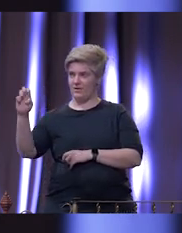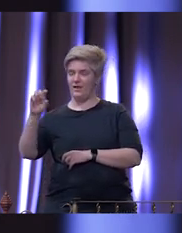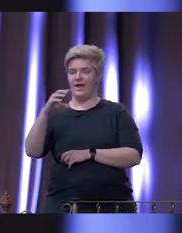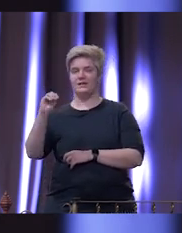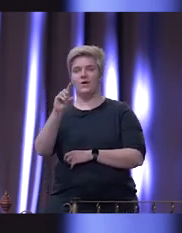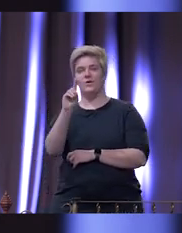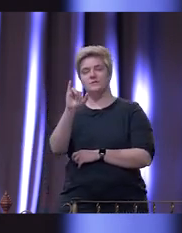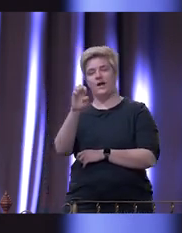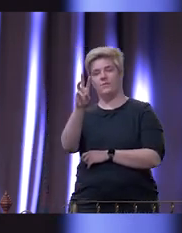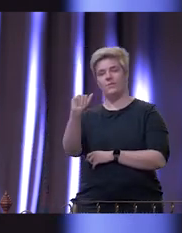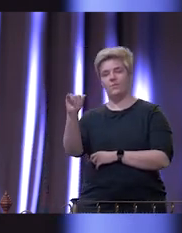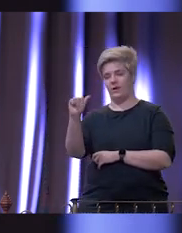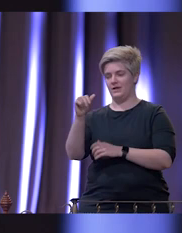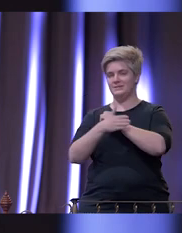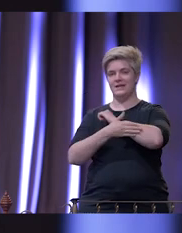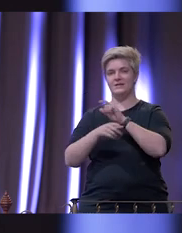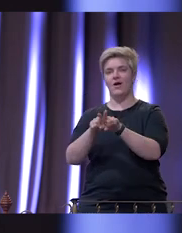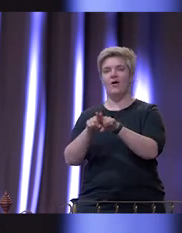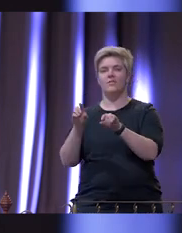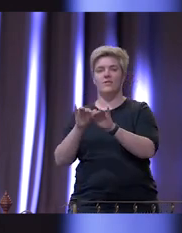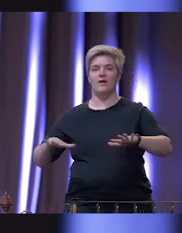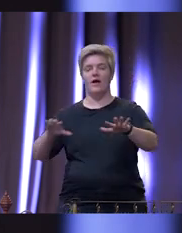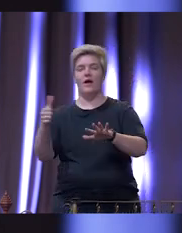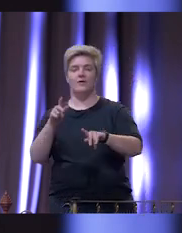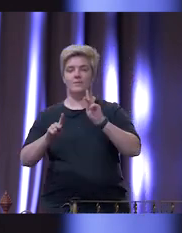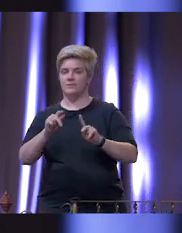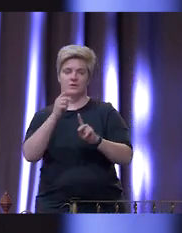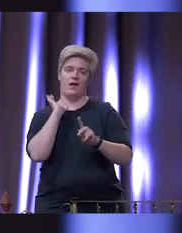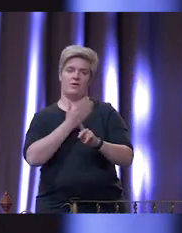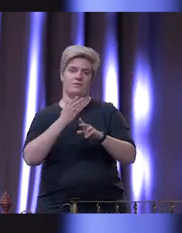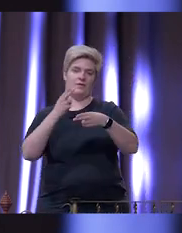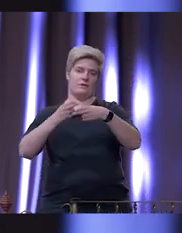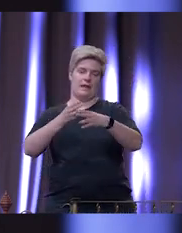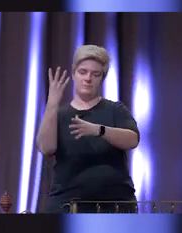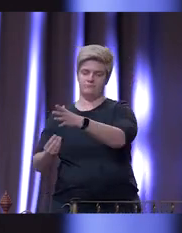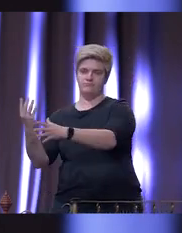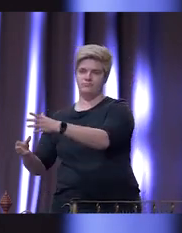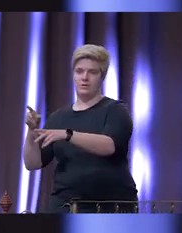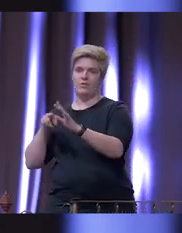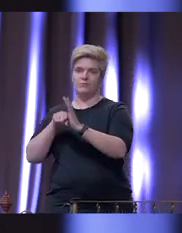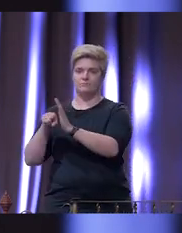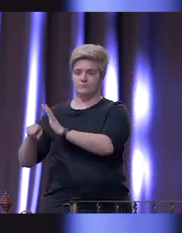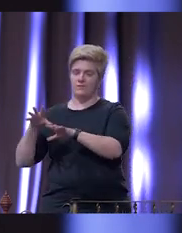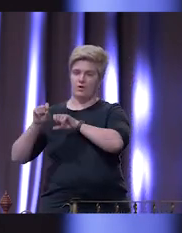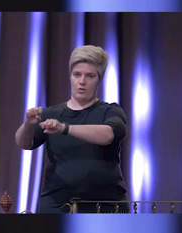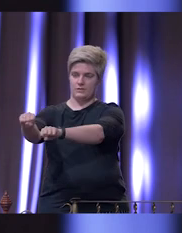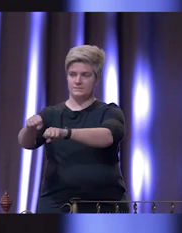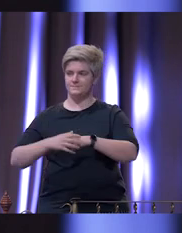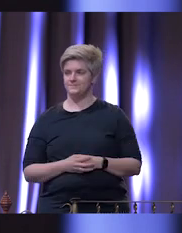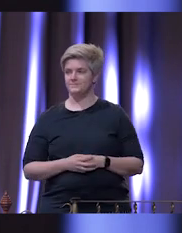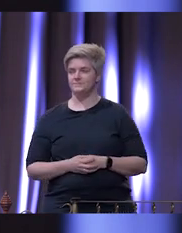Takiwaki, and Waya nations, as well as mound builders and other peoples whose names were lost through genocidal,